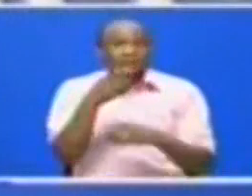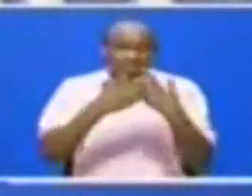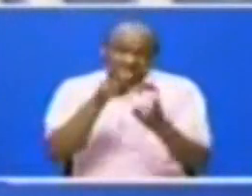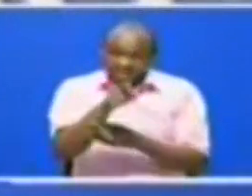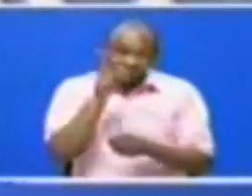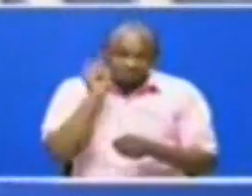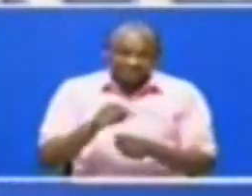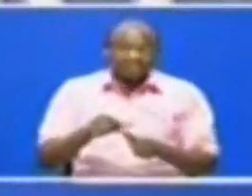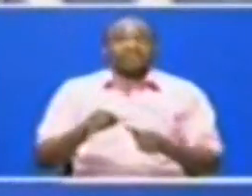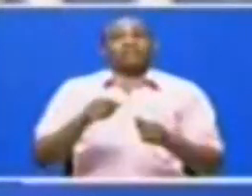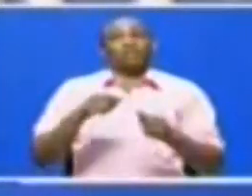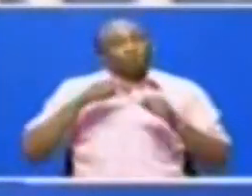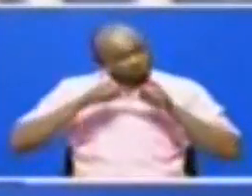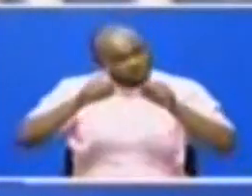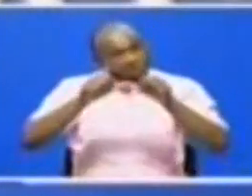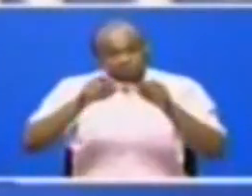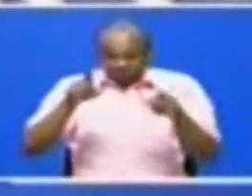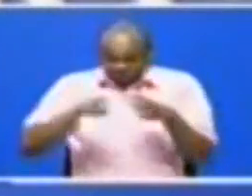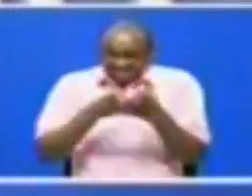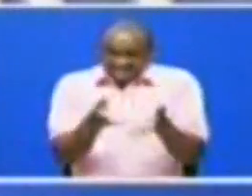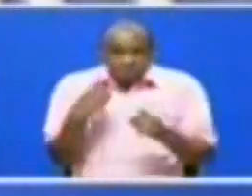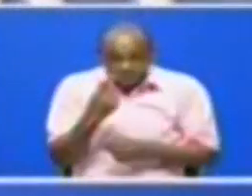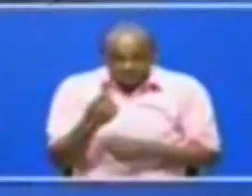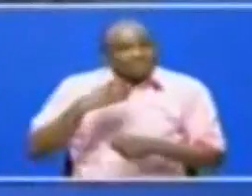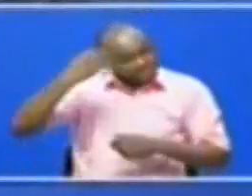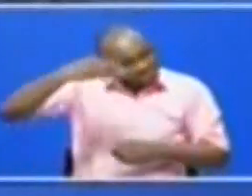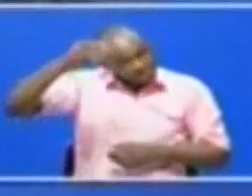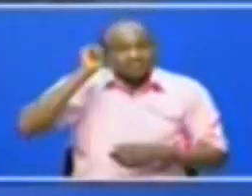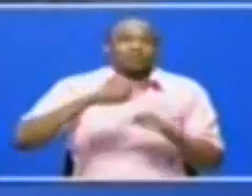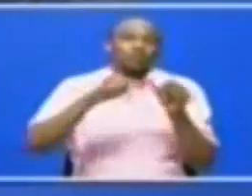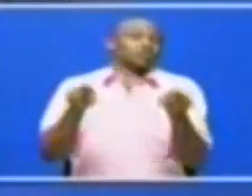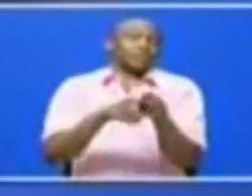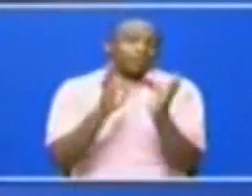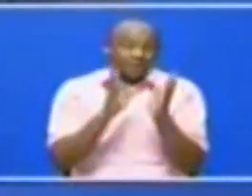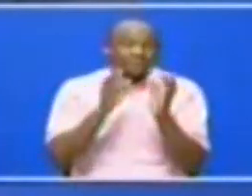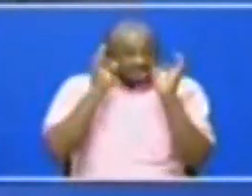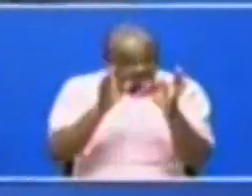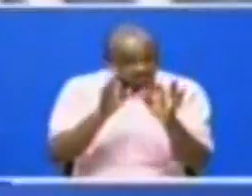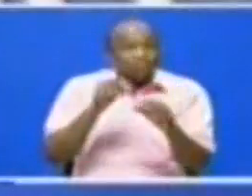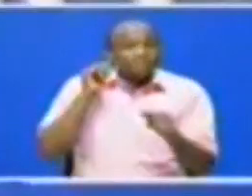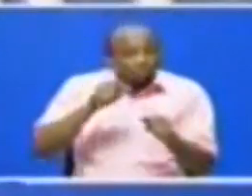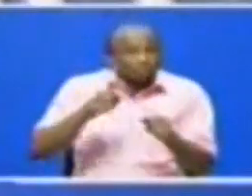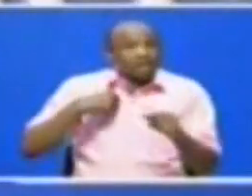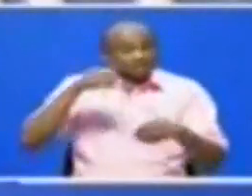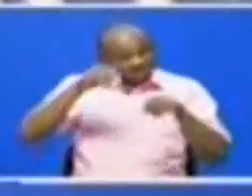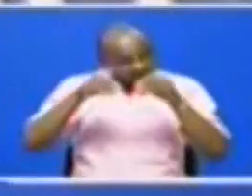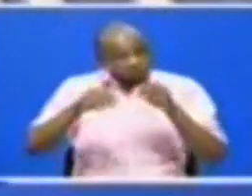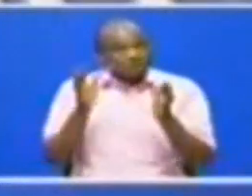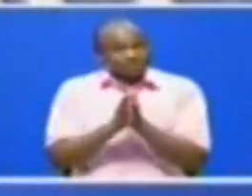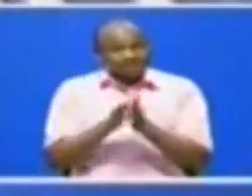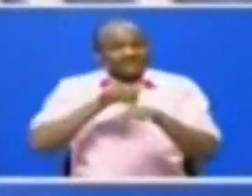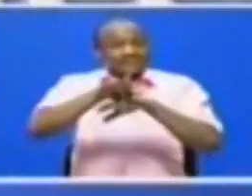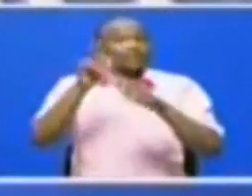to sustain the election, not only today, but subsequent elections. And if we are going for an election with a defective